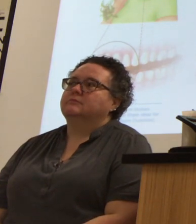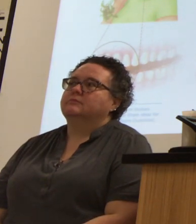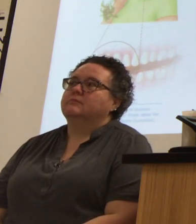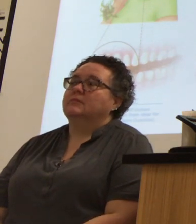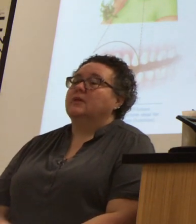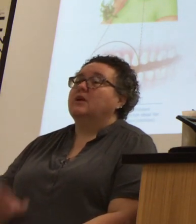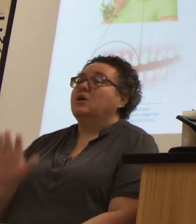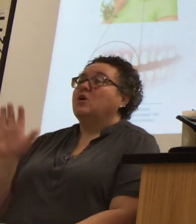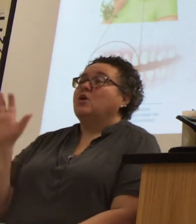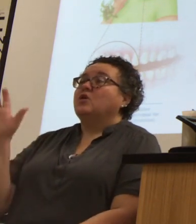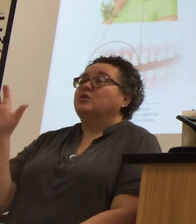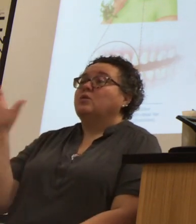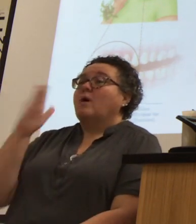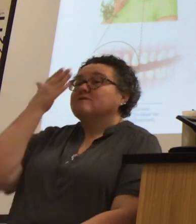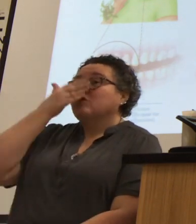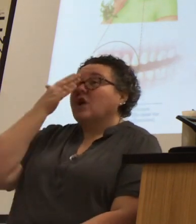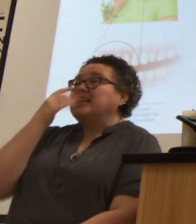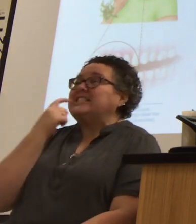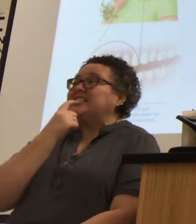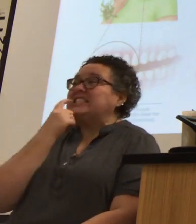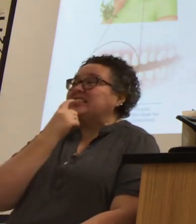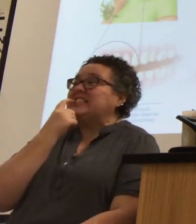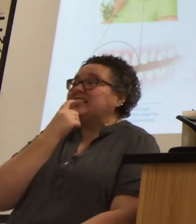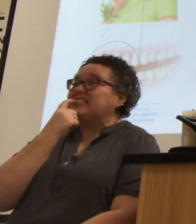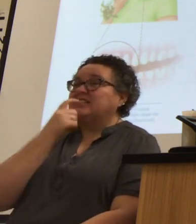Your incisors, your front teeth,